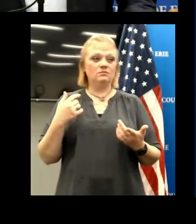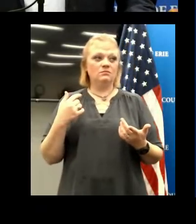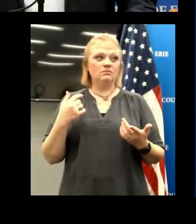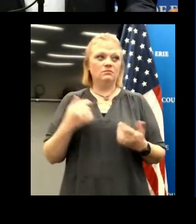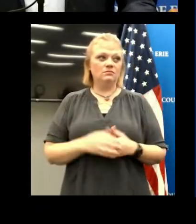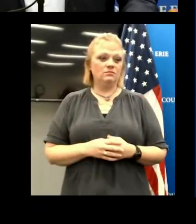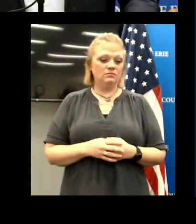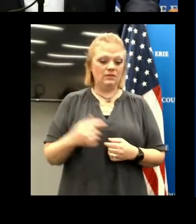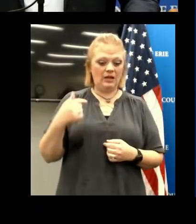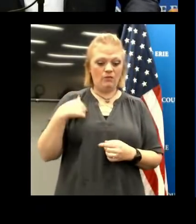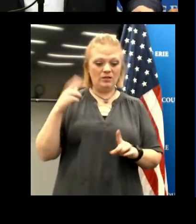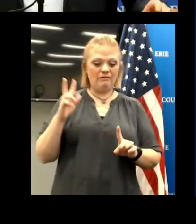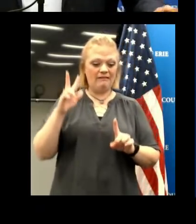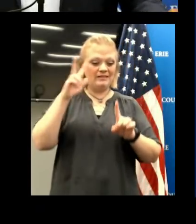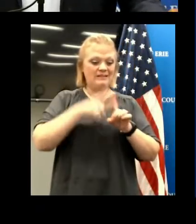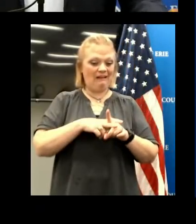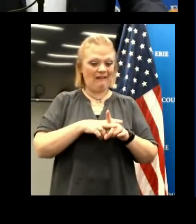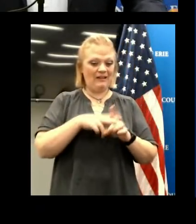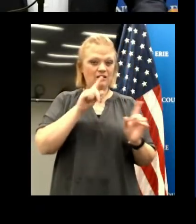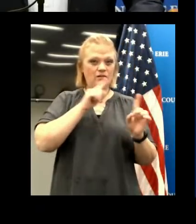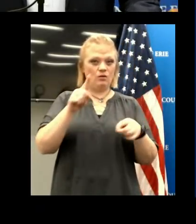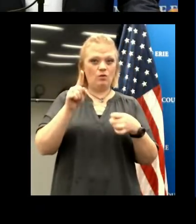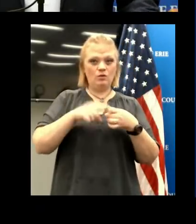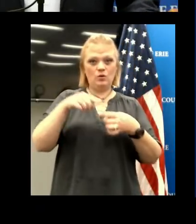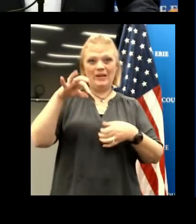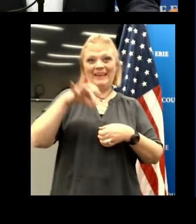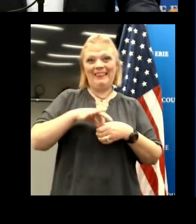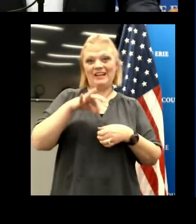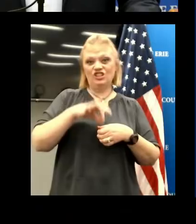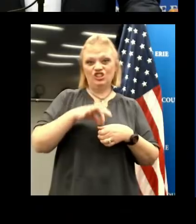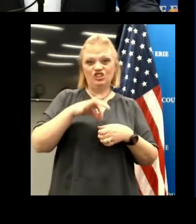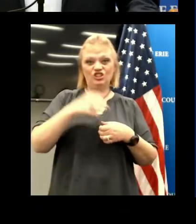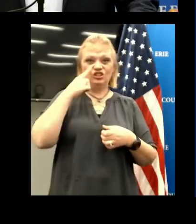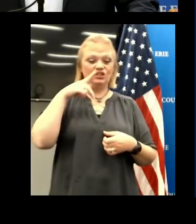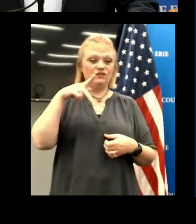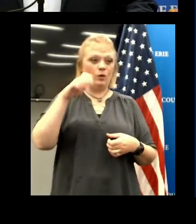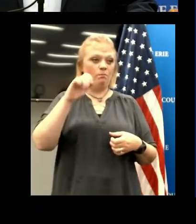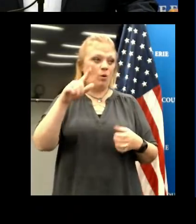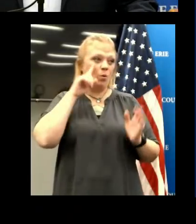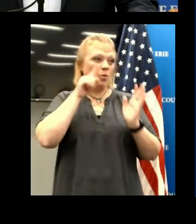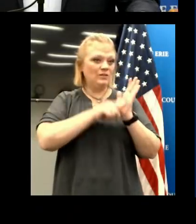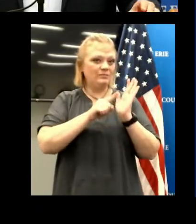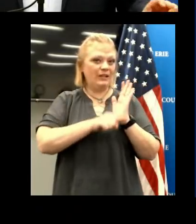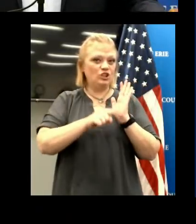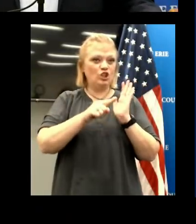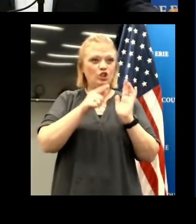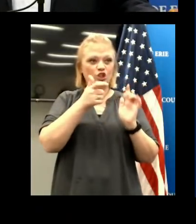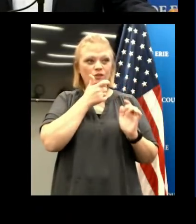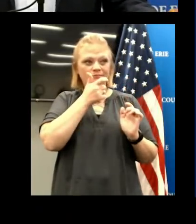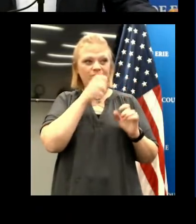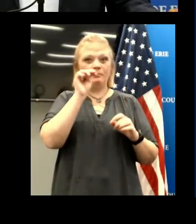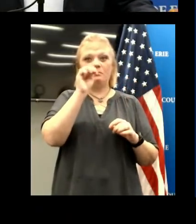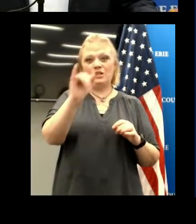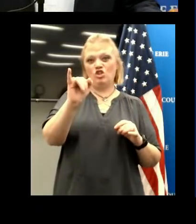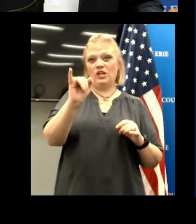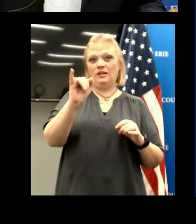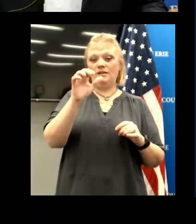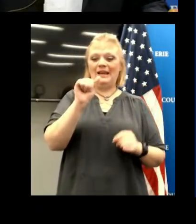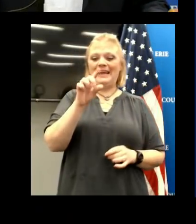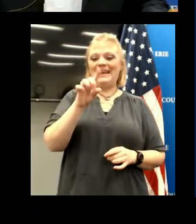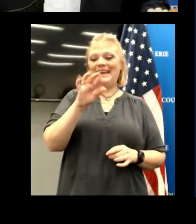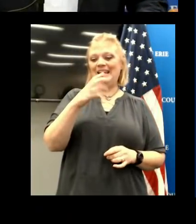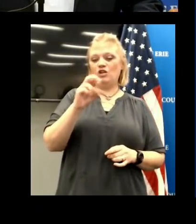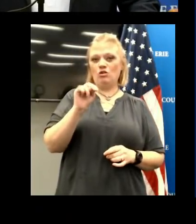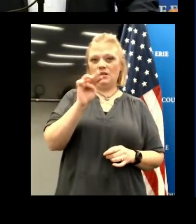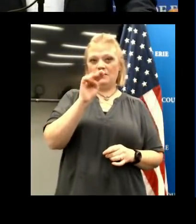been assigned, and I was going to be an elections poll watch inspector attorney in Michigan. I was going to be in Adrian, Michigan, in